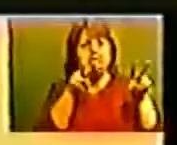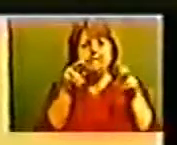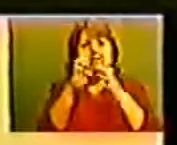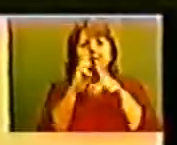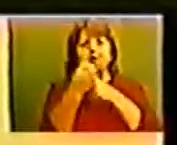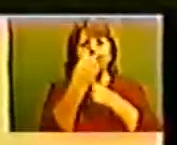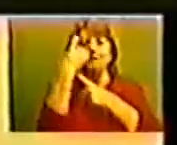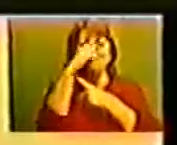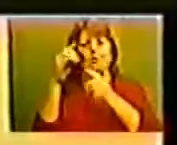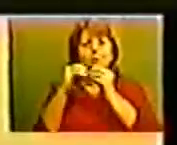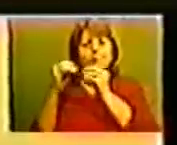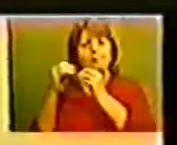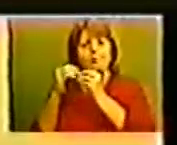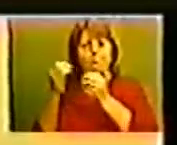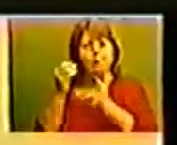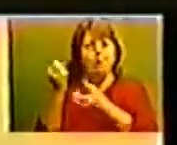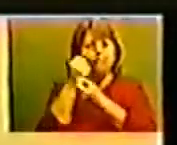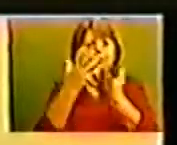visual cues.